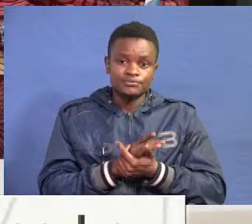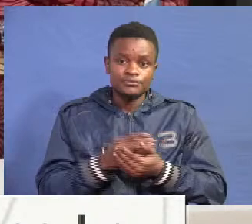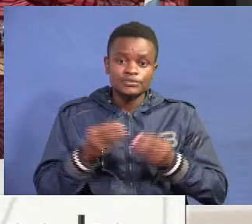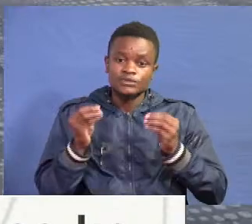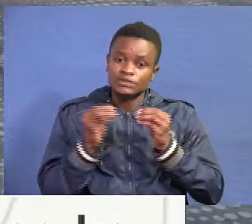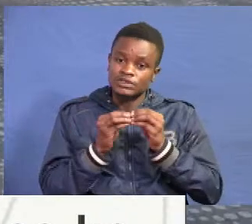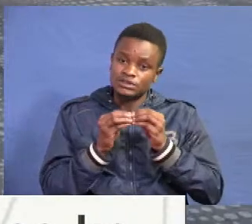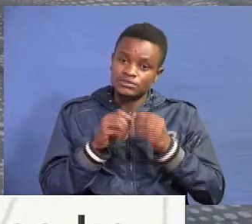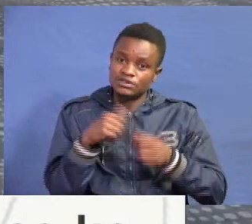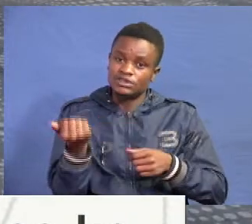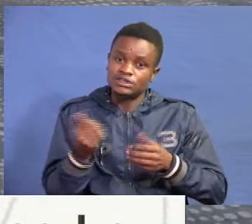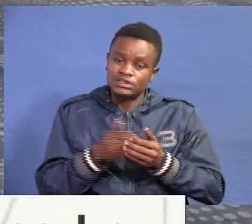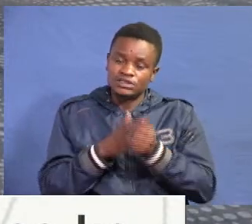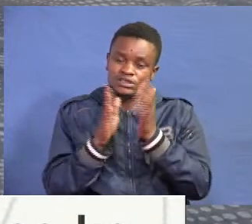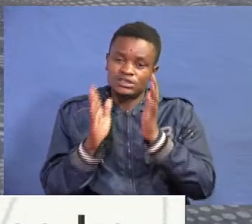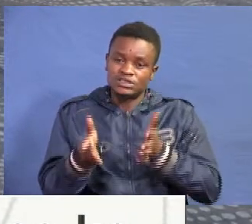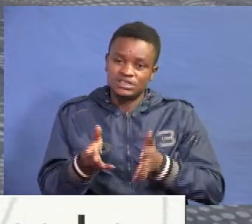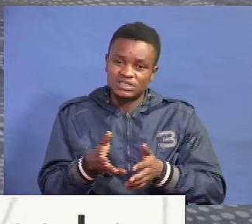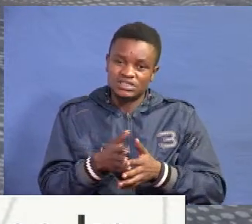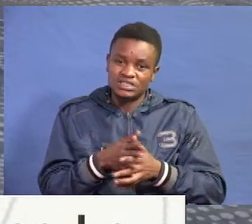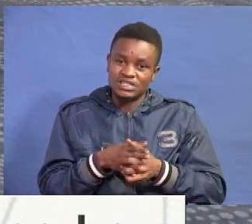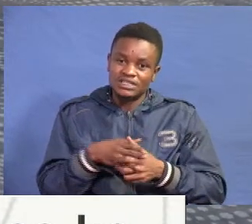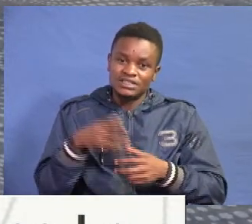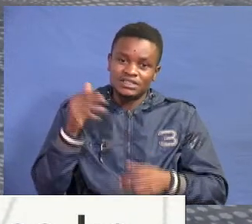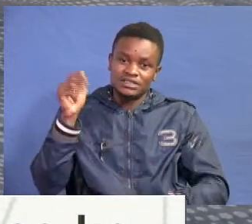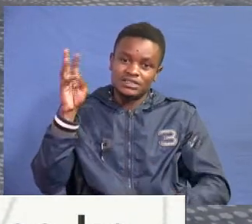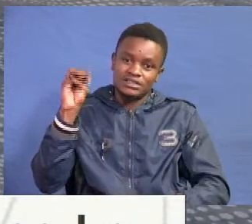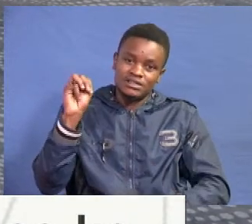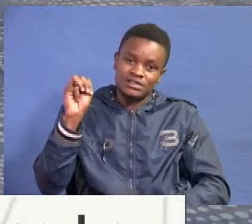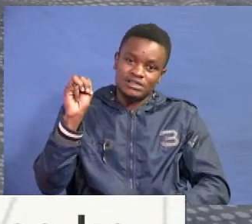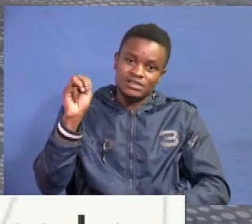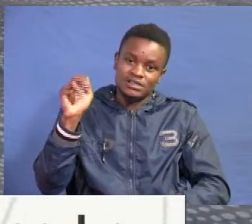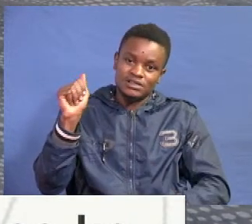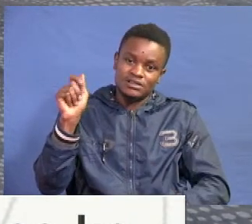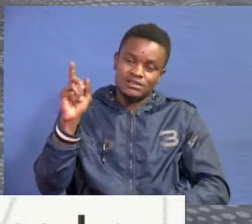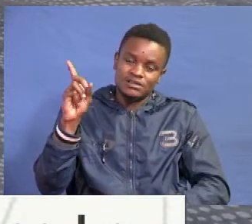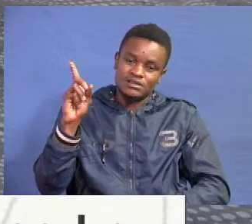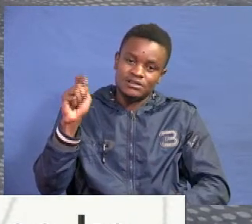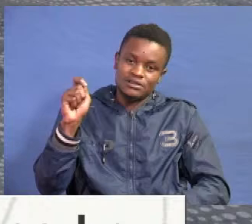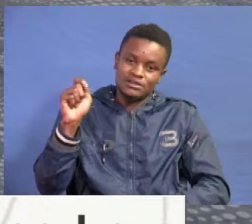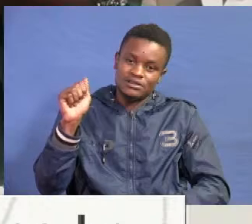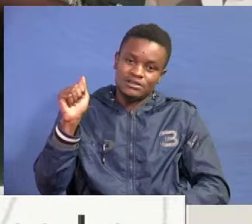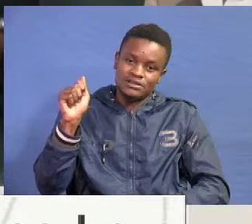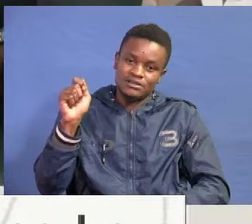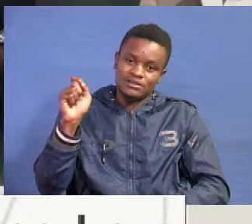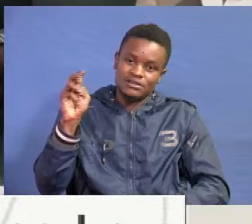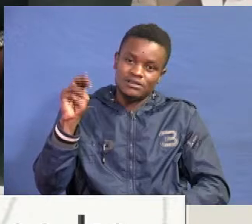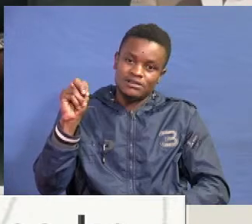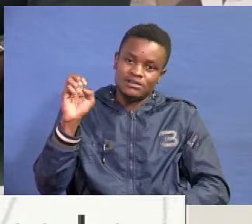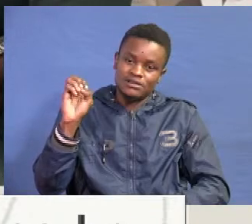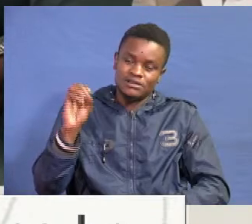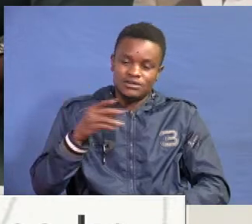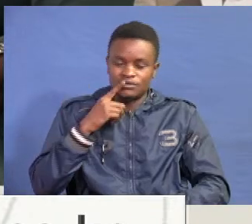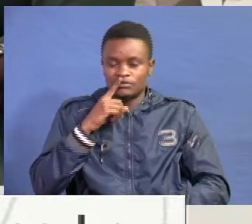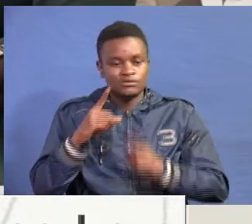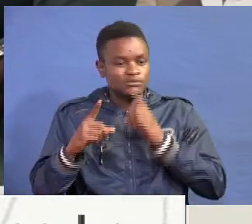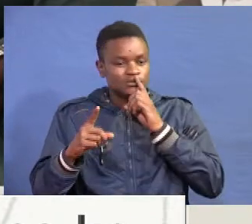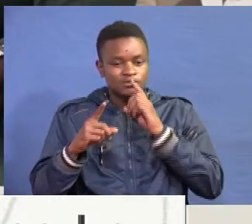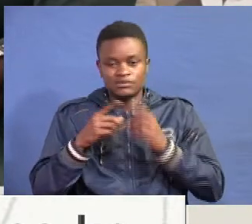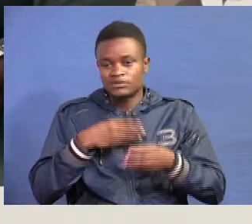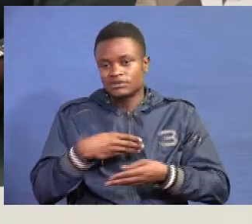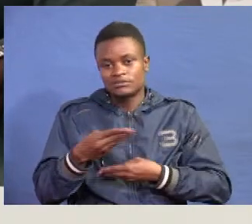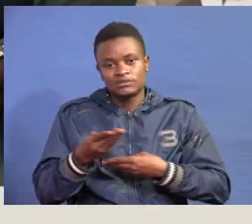International Monetary Fund, Mr. Hiroshi Matano, Executive Vice President of MIGA, and his team to discuss a prospective diaspora bond for